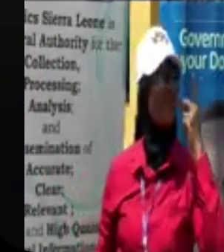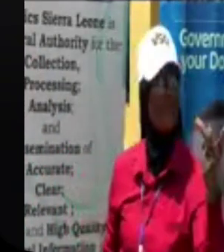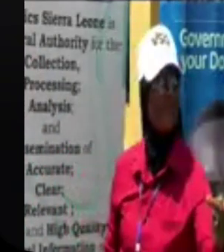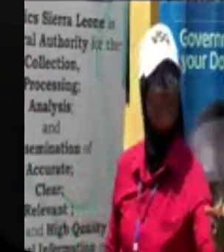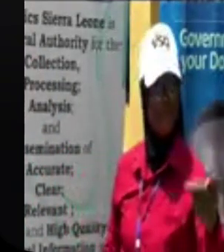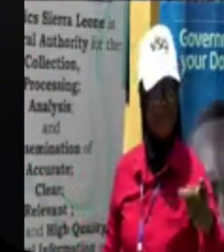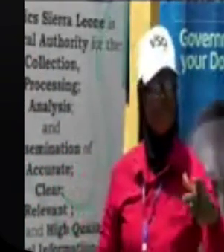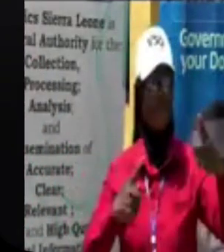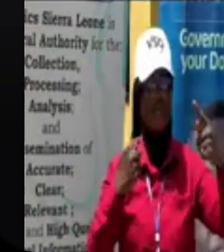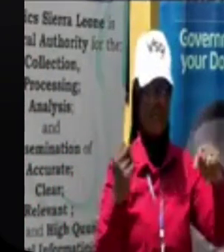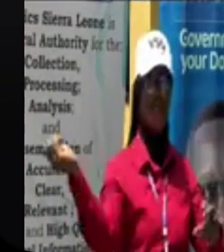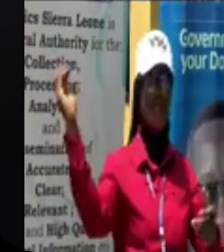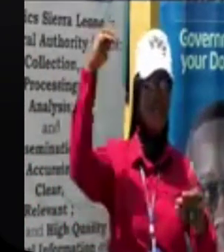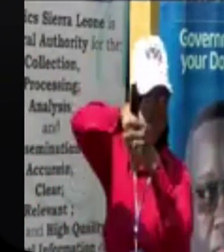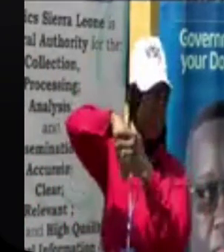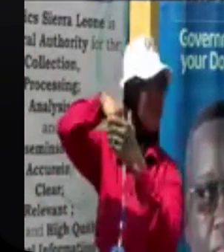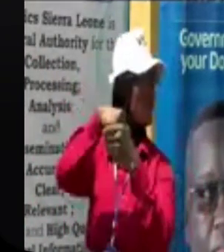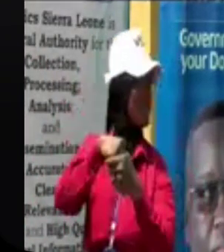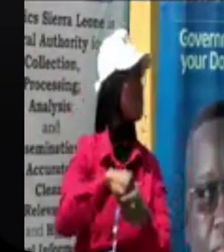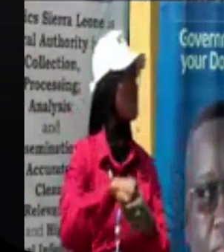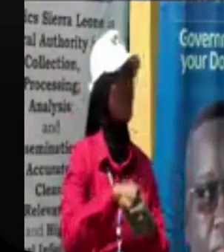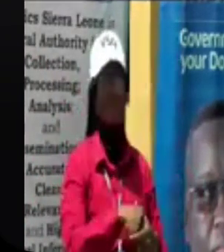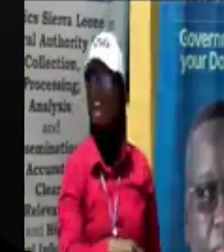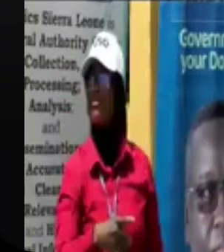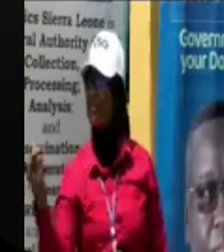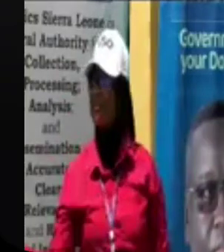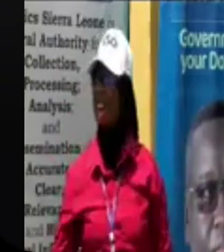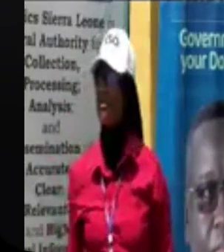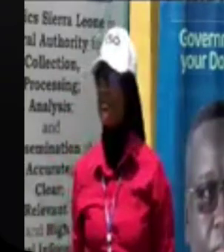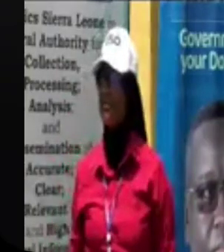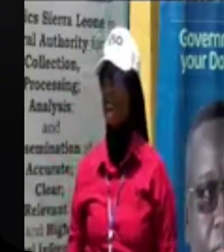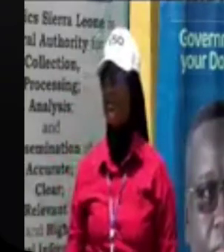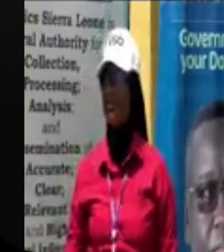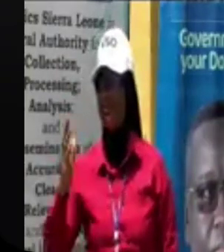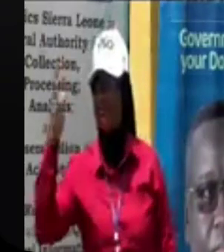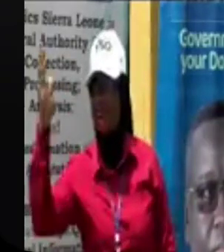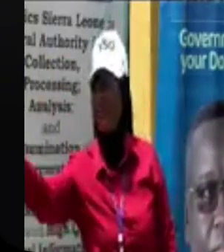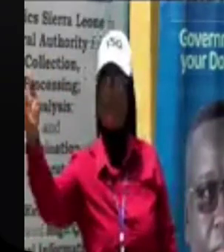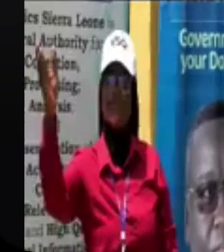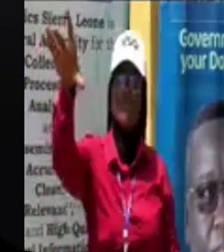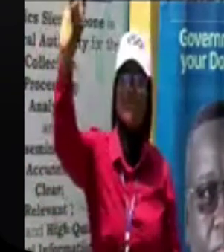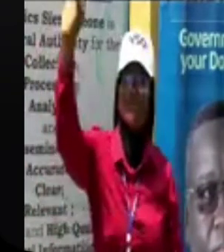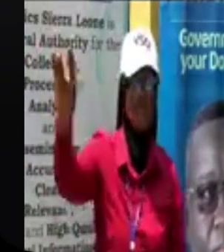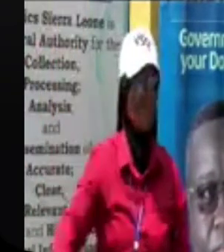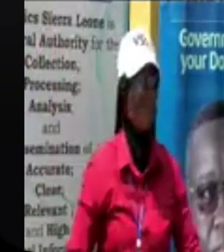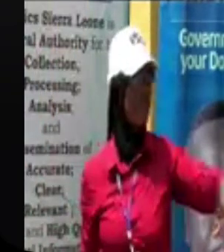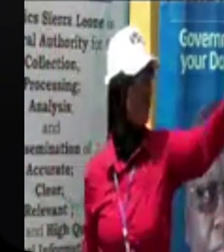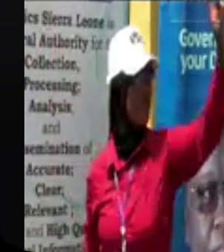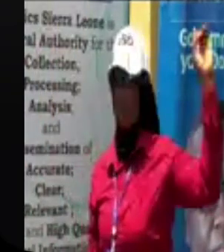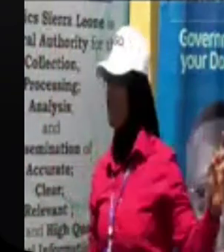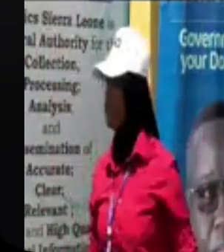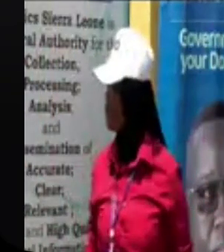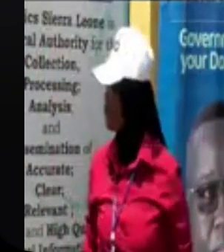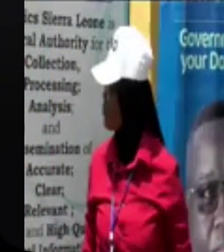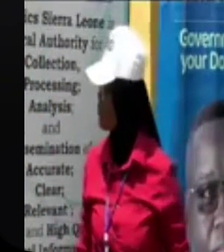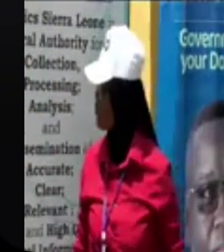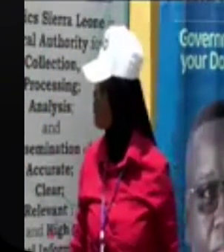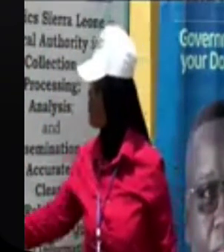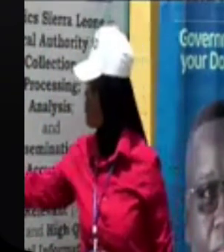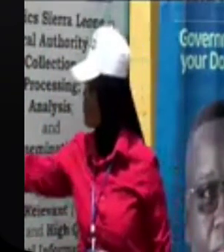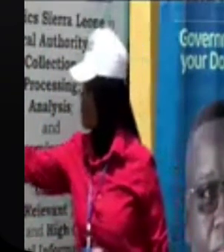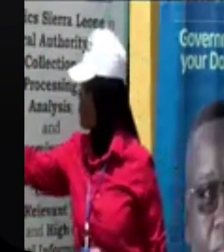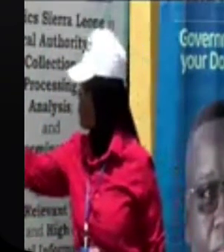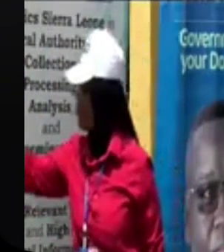make us say inclusive, but you will also see. So Una Naya would pick. Wait, Padiman, how many